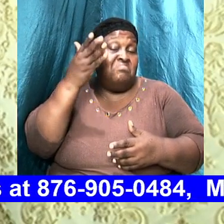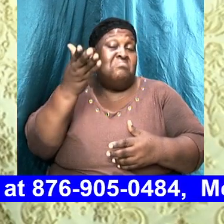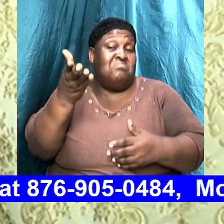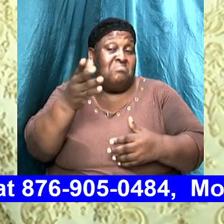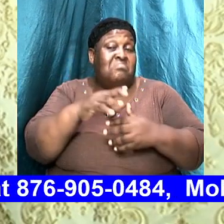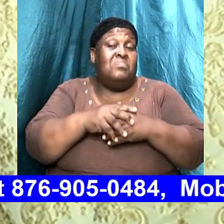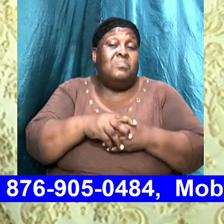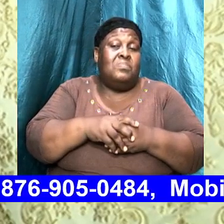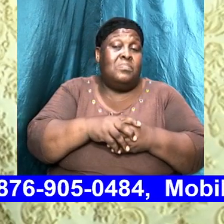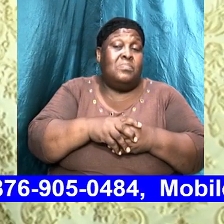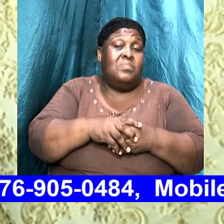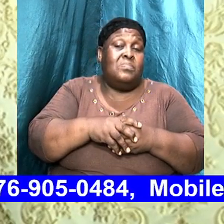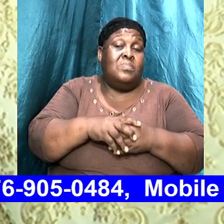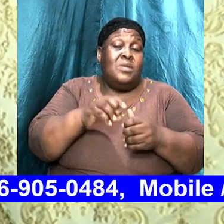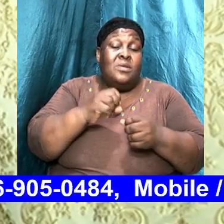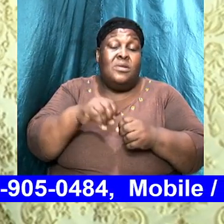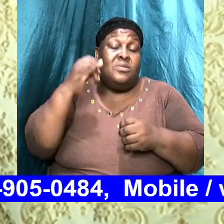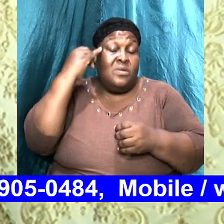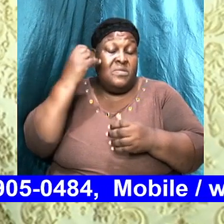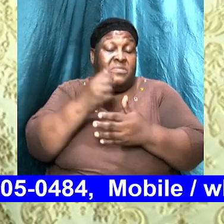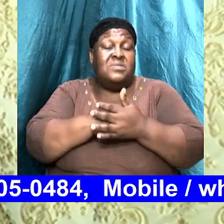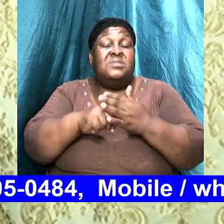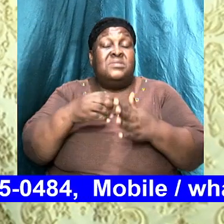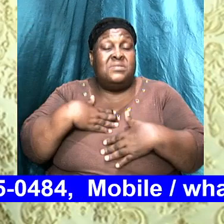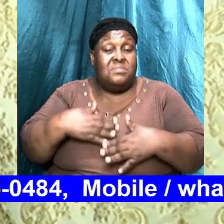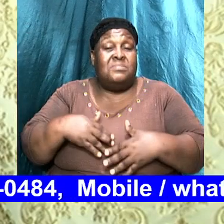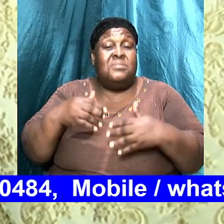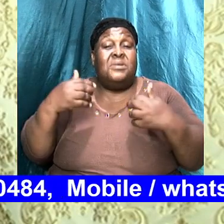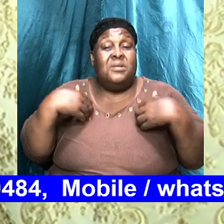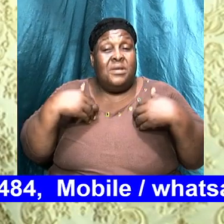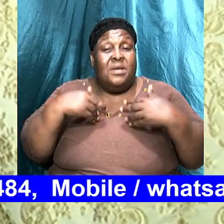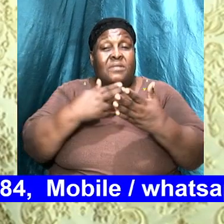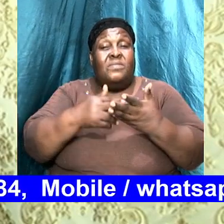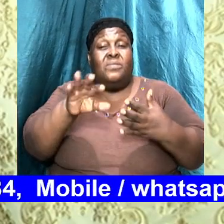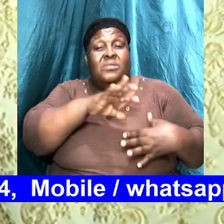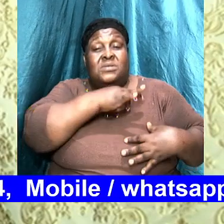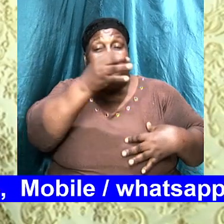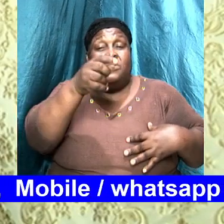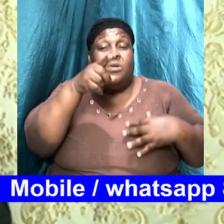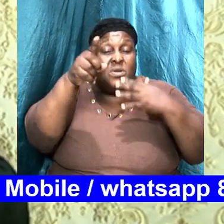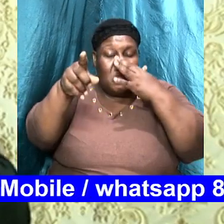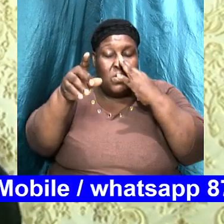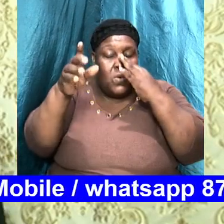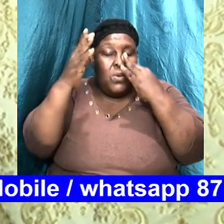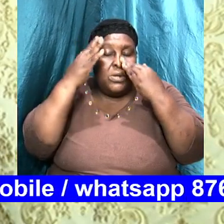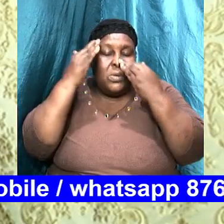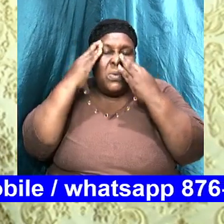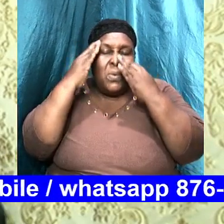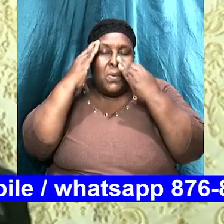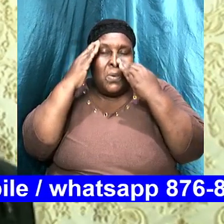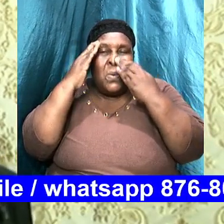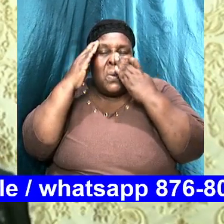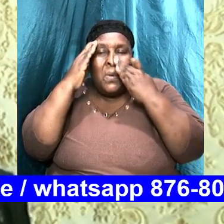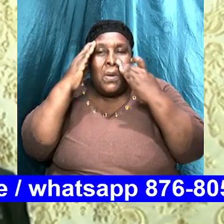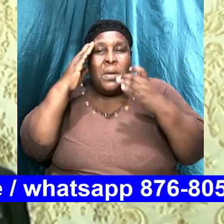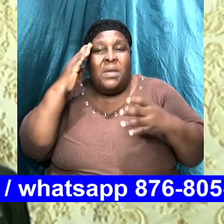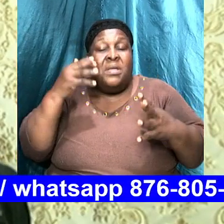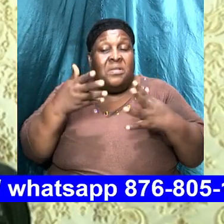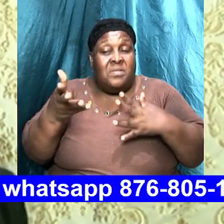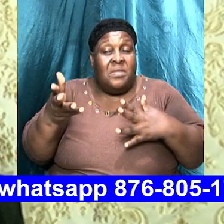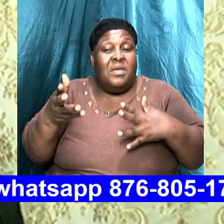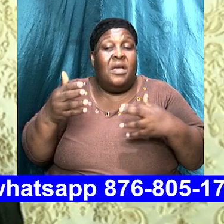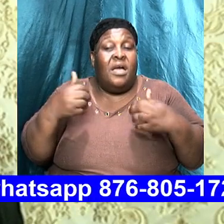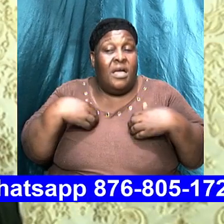somebody have the Holy Spirit you will know based on the behavior the bearer fruit that is love is one fruit you know